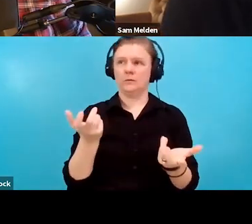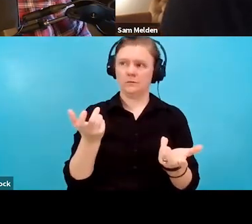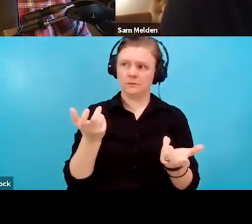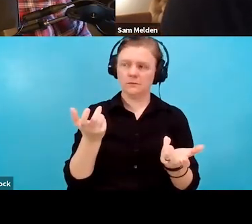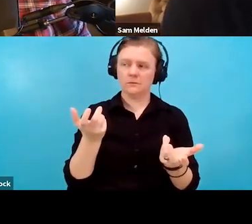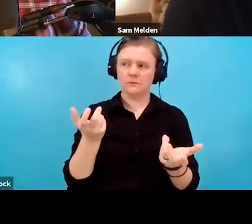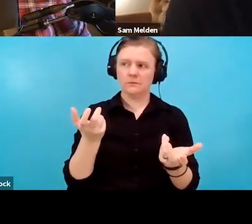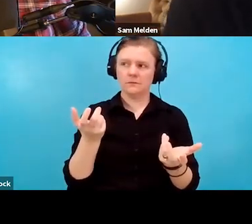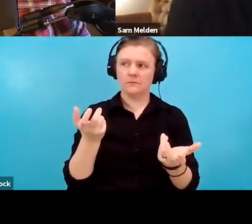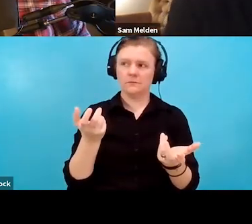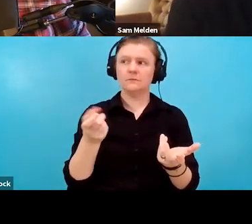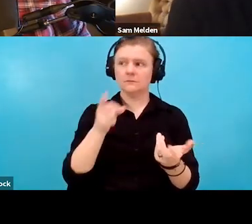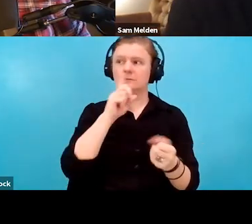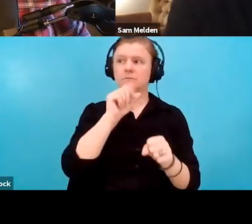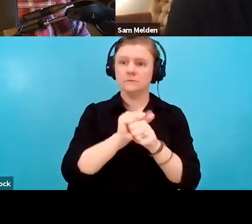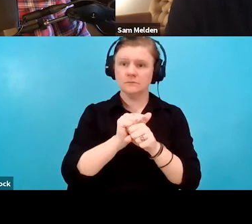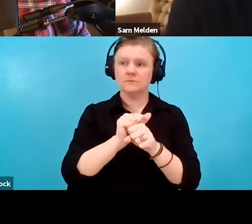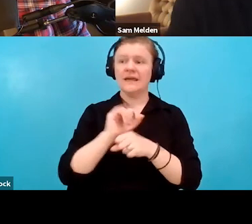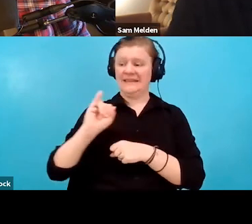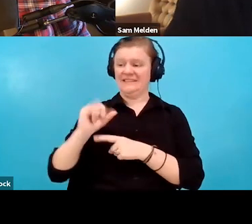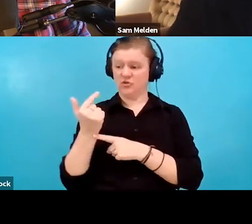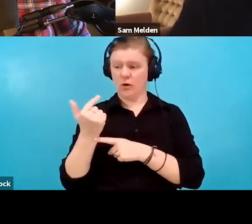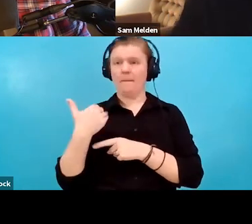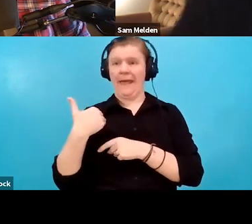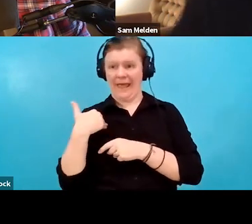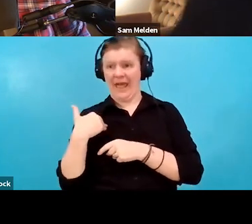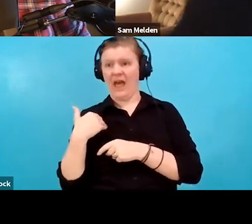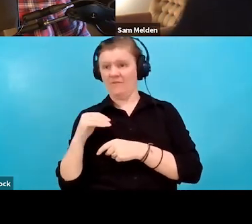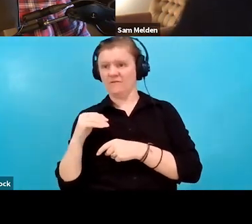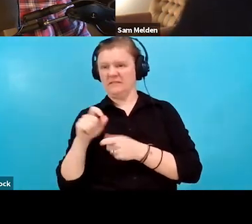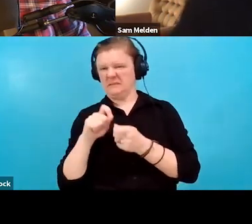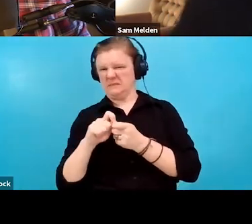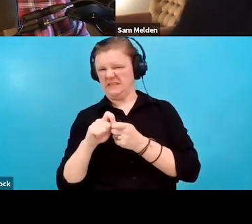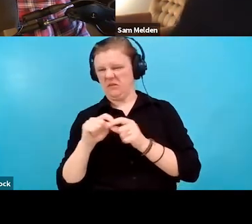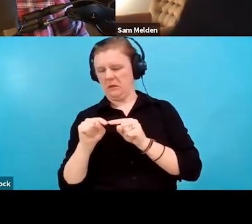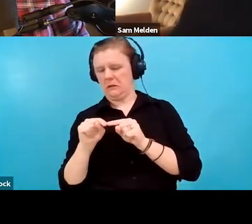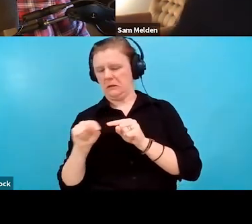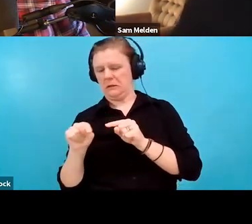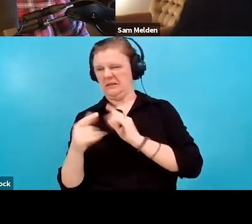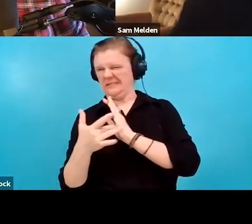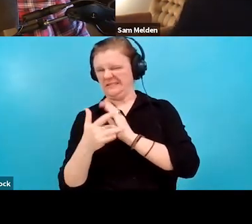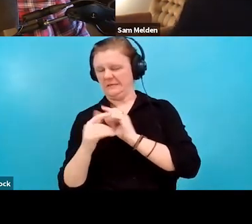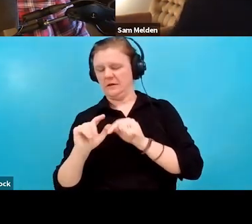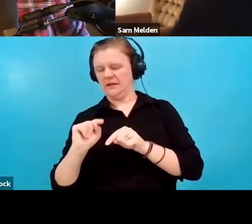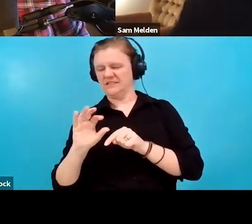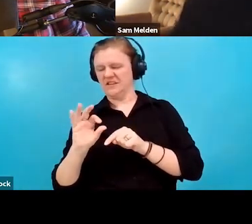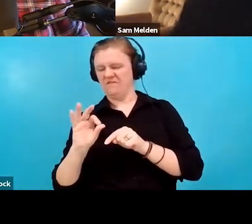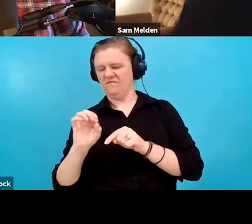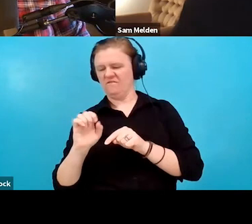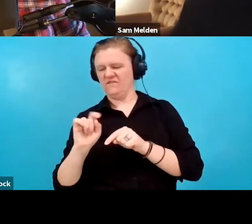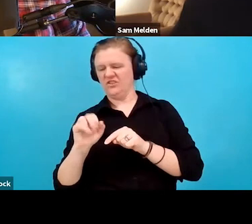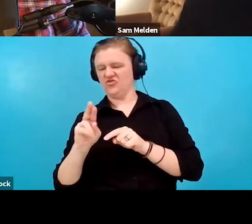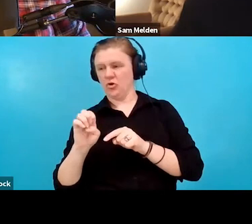There is a feature in Instagram on your phone. It's sort of hidden. You have to go into like this extra